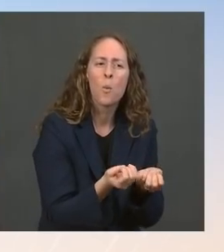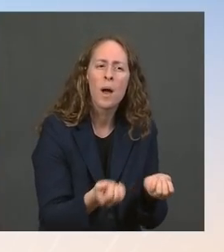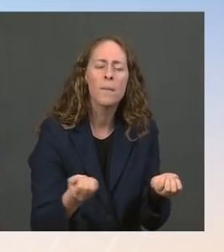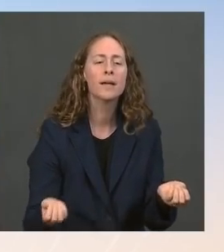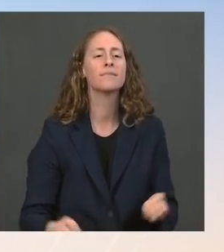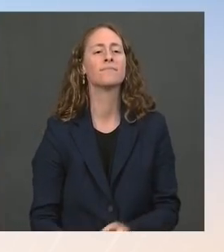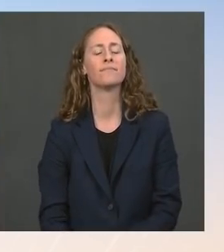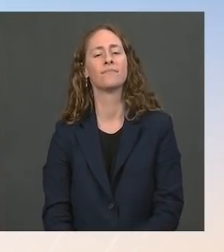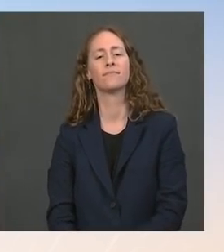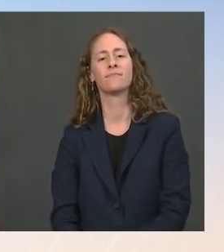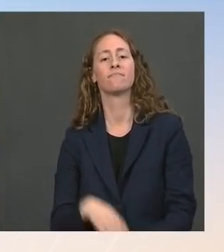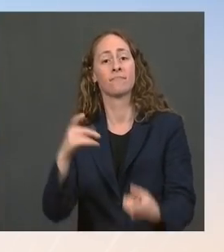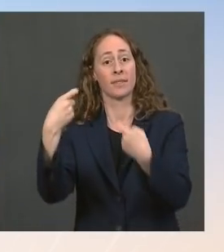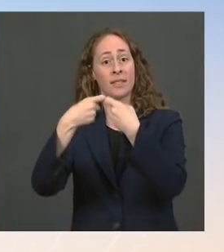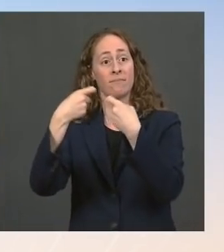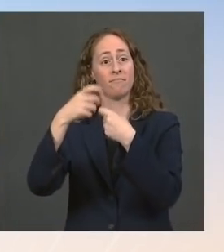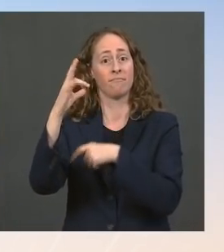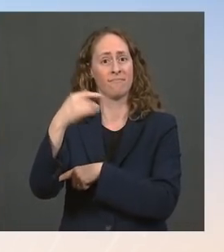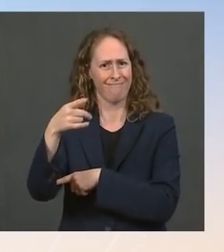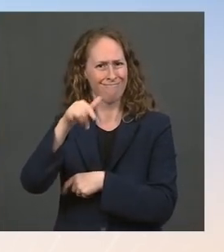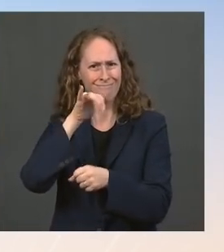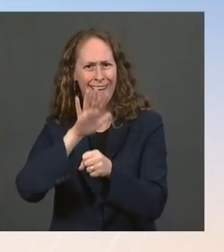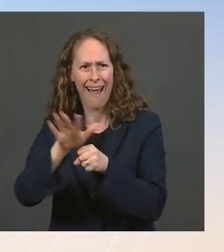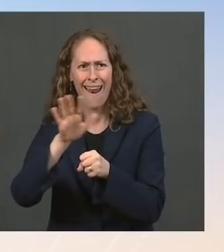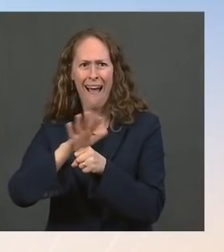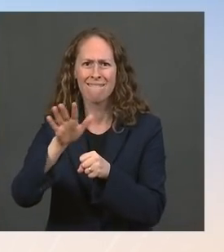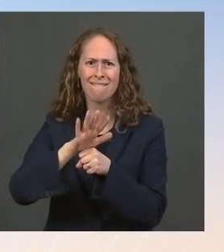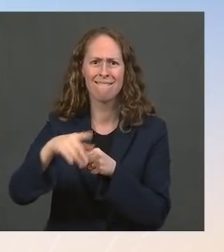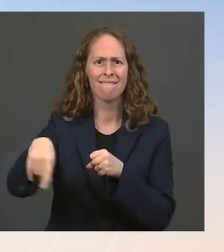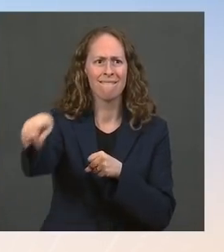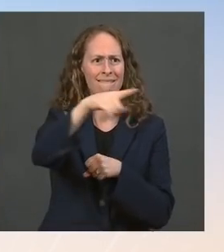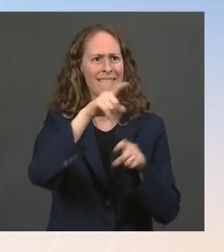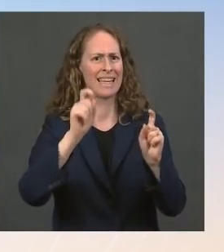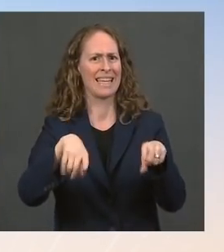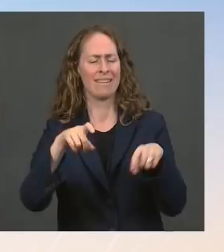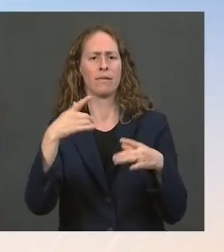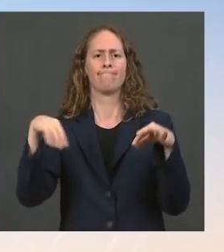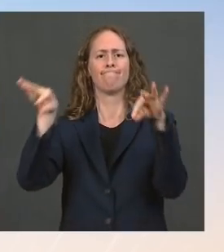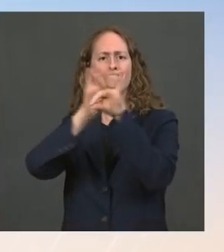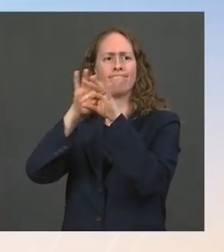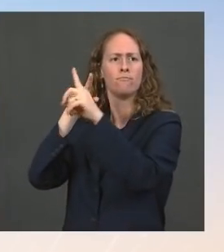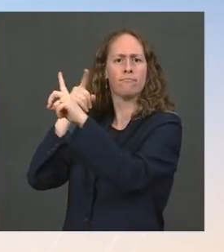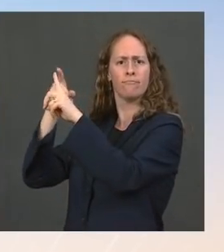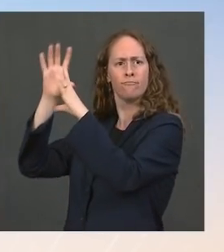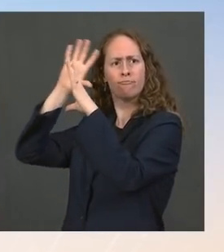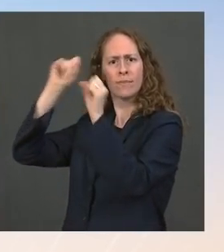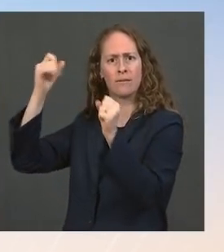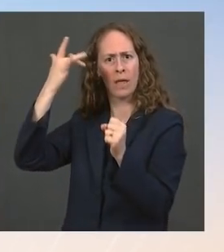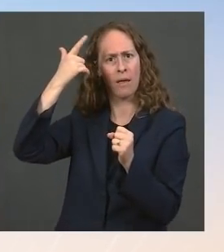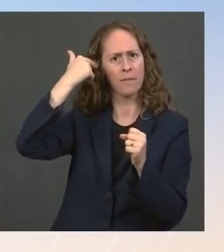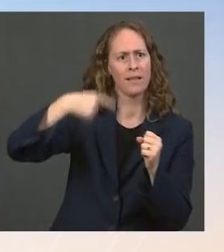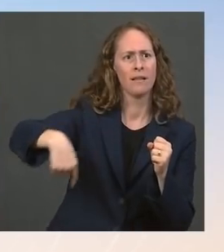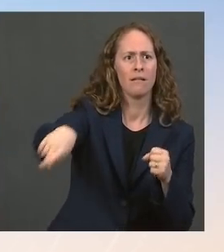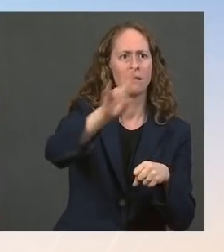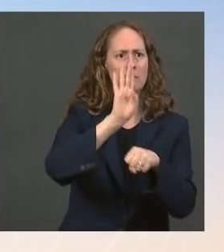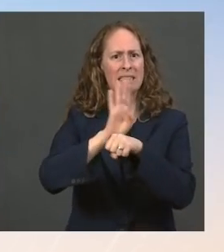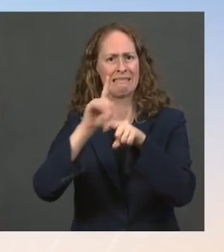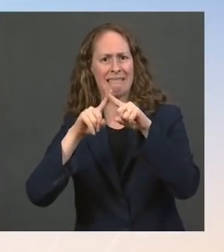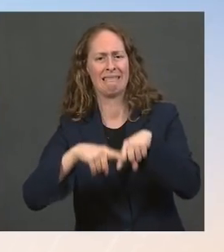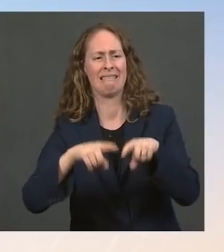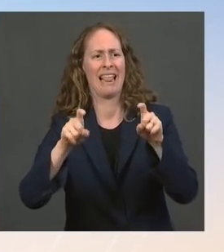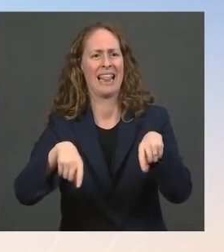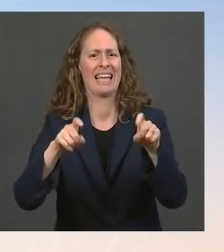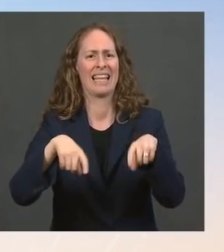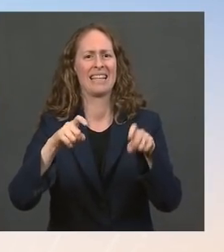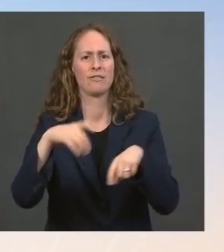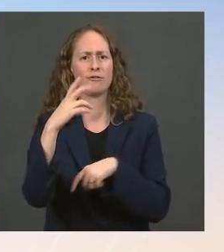office. But we also know we must also rely on the industry to take steps to minimize the impact the shortage is having on U.S.